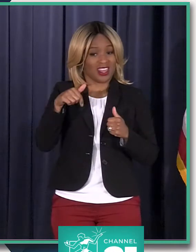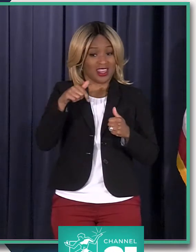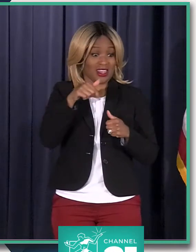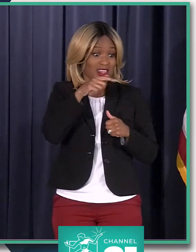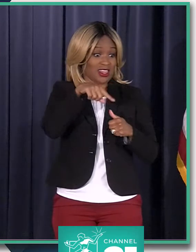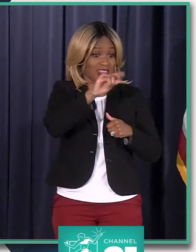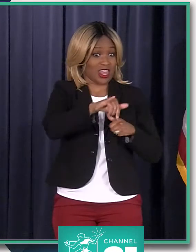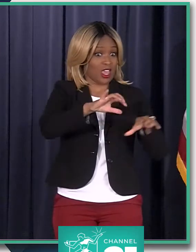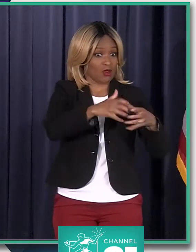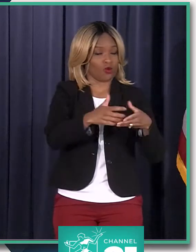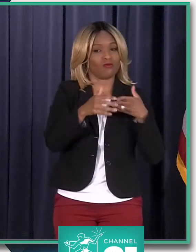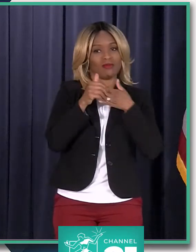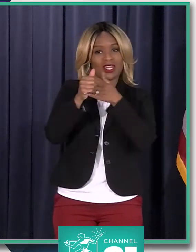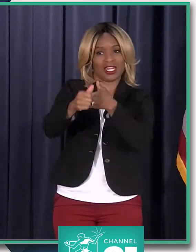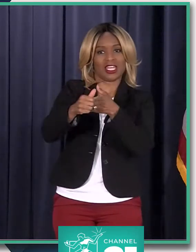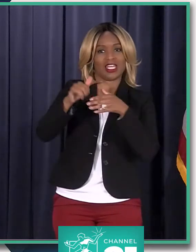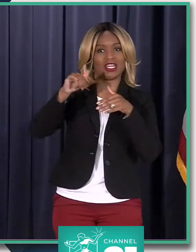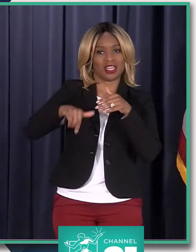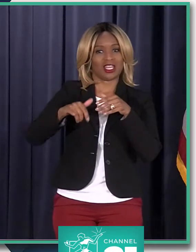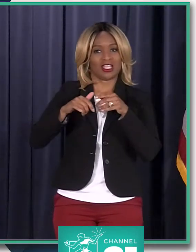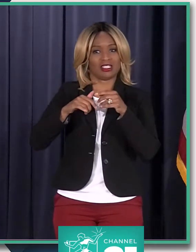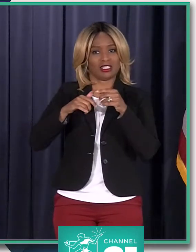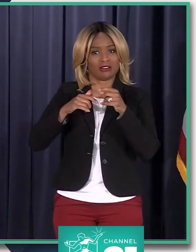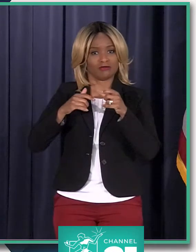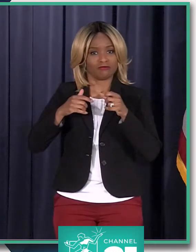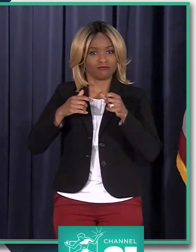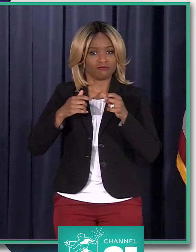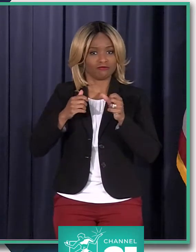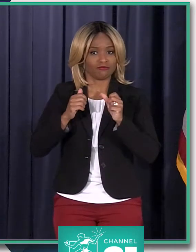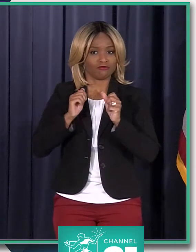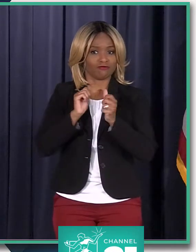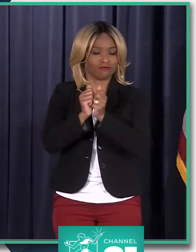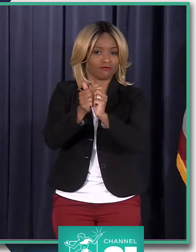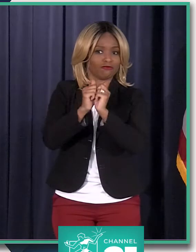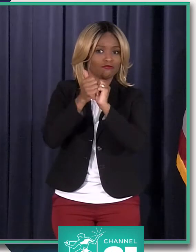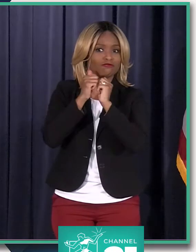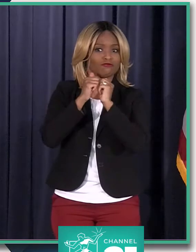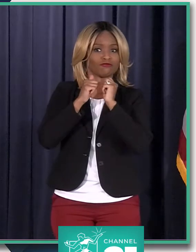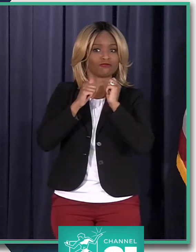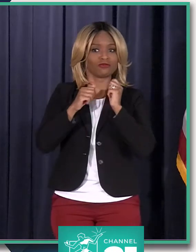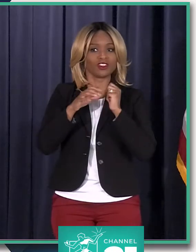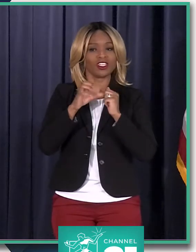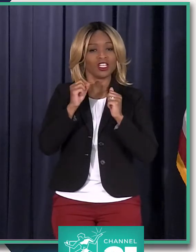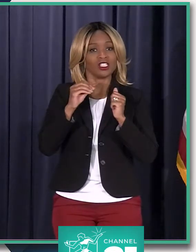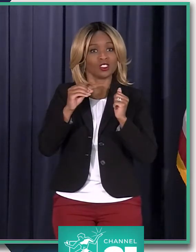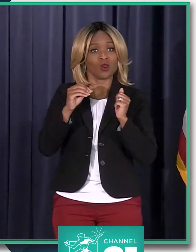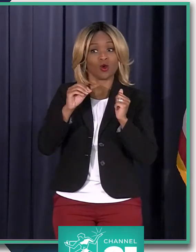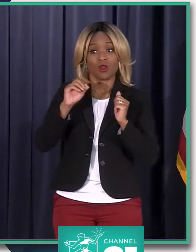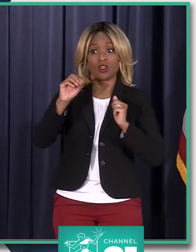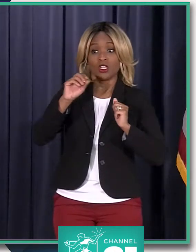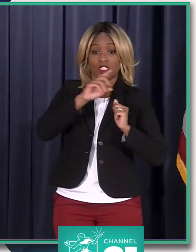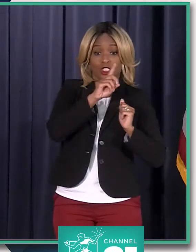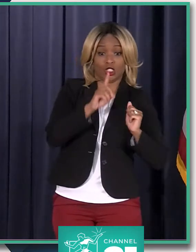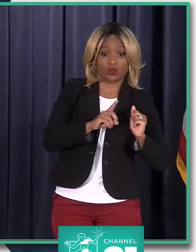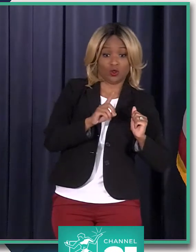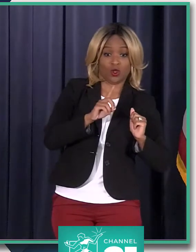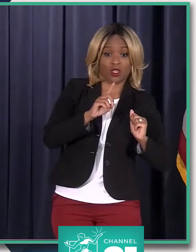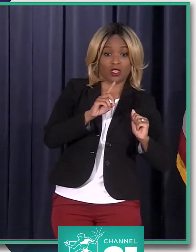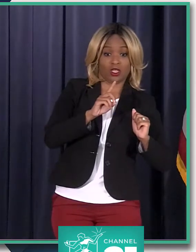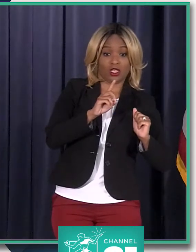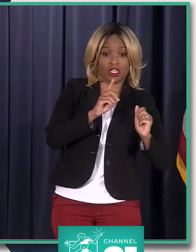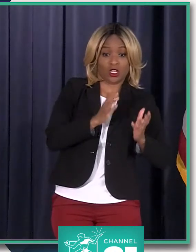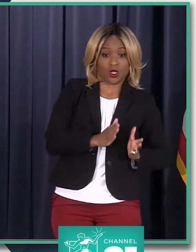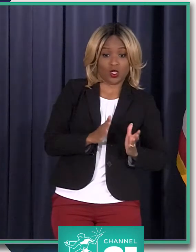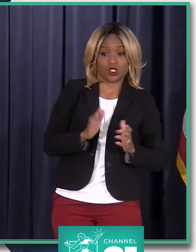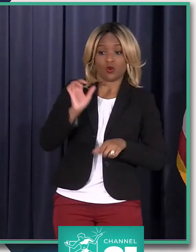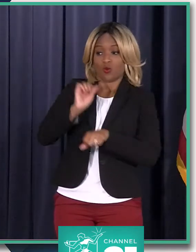And they have agreed to the executive order to hire 51% Detroiters. So it'll be Detroiters working for the Detroit companies,